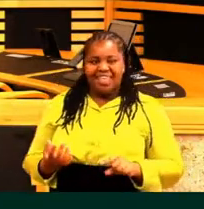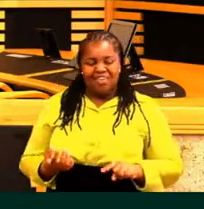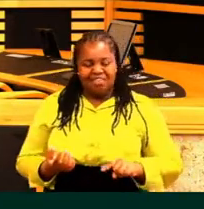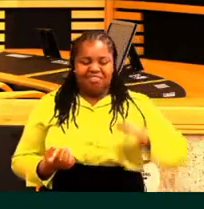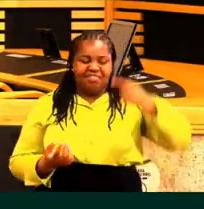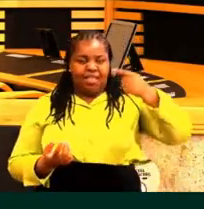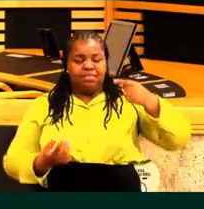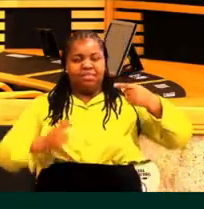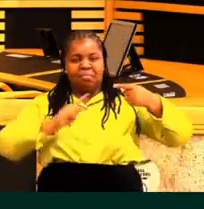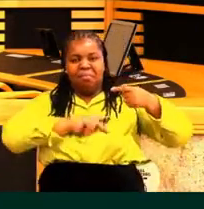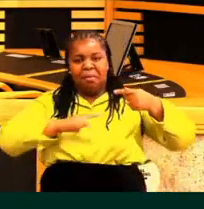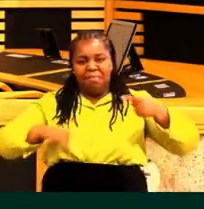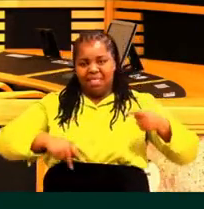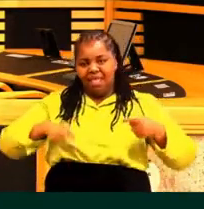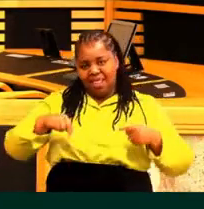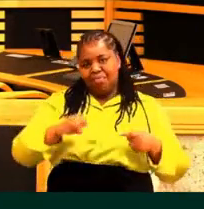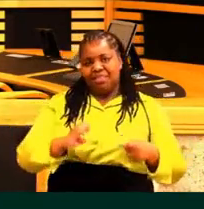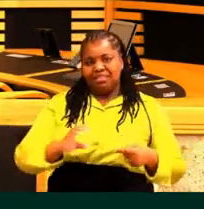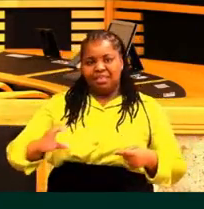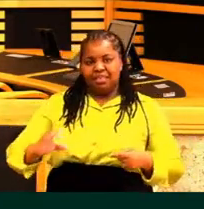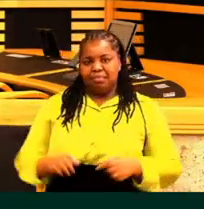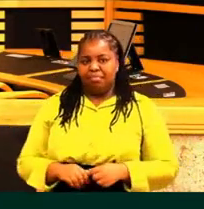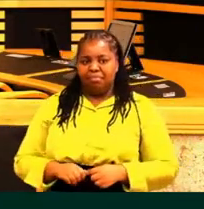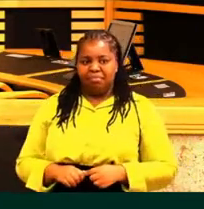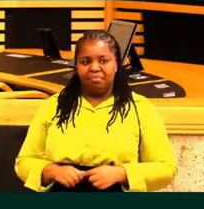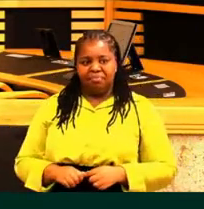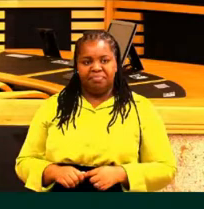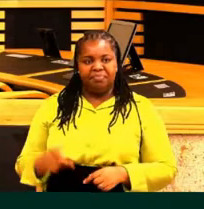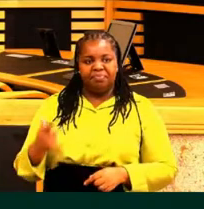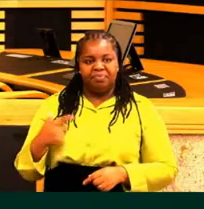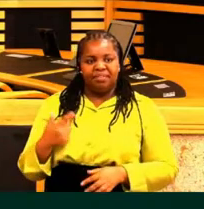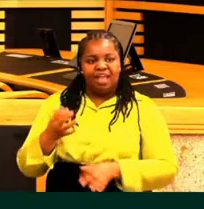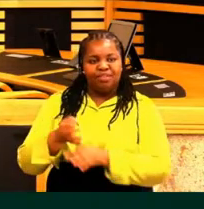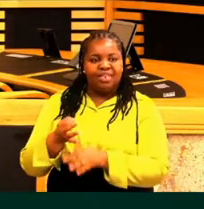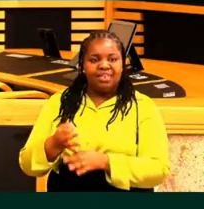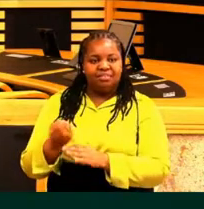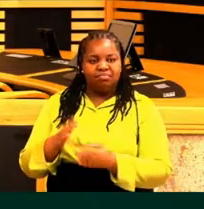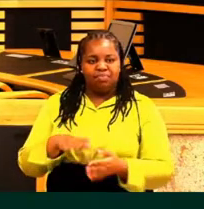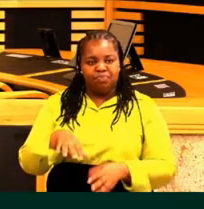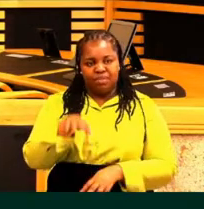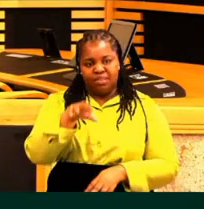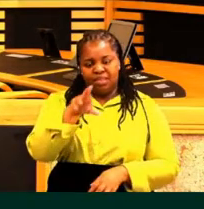First Premiere Eastern Cape our late